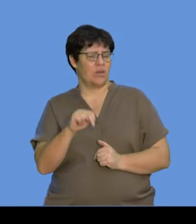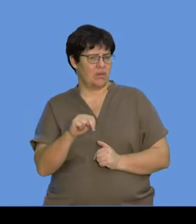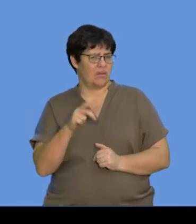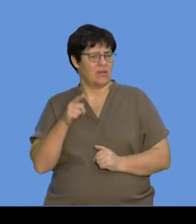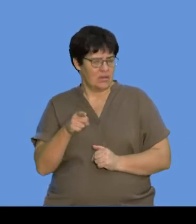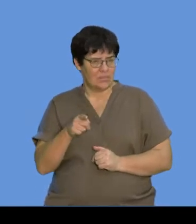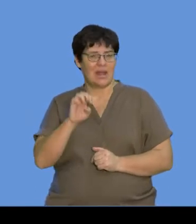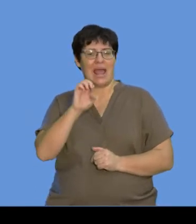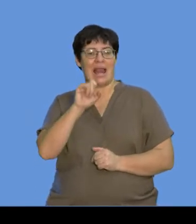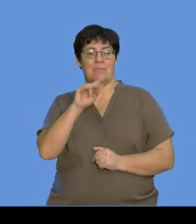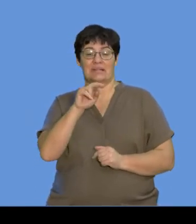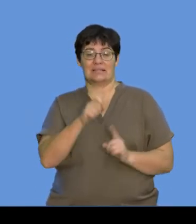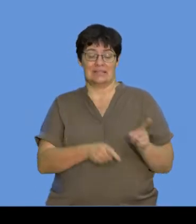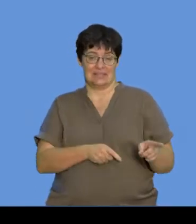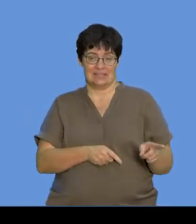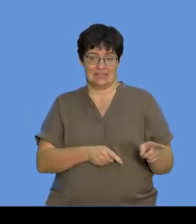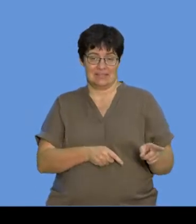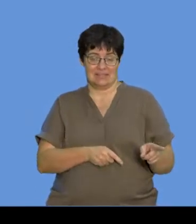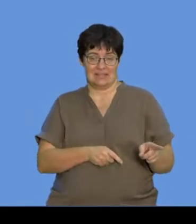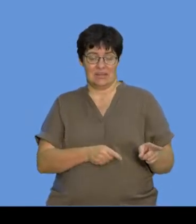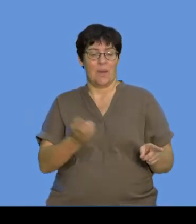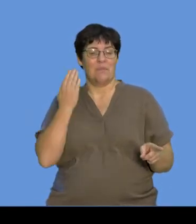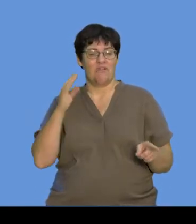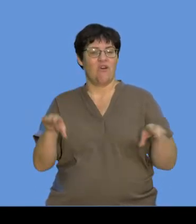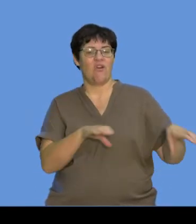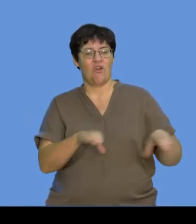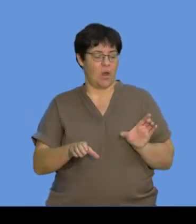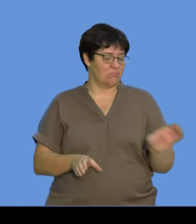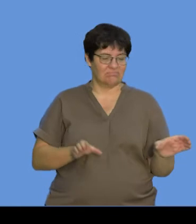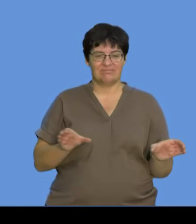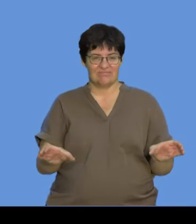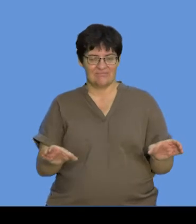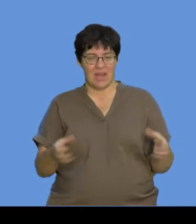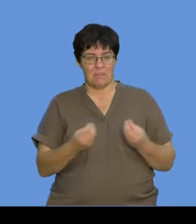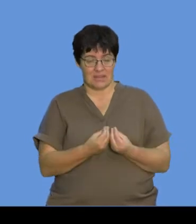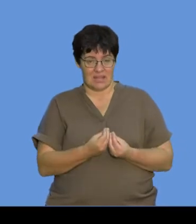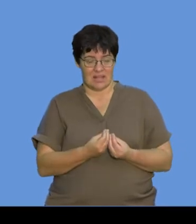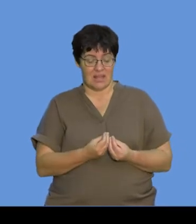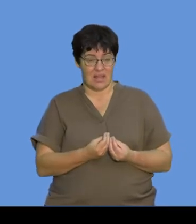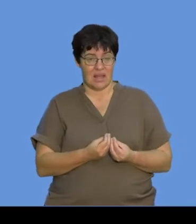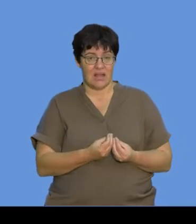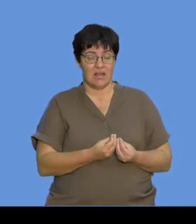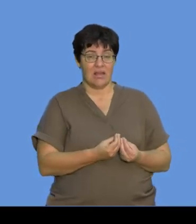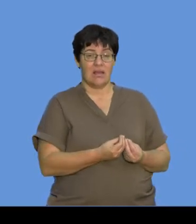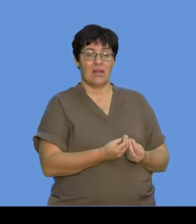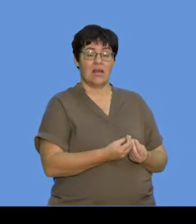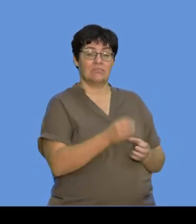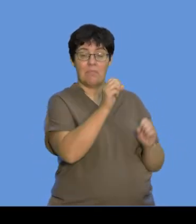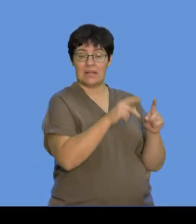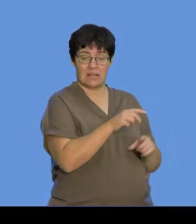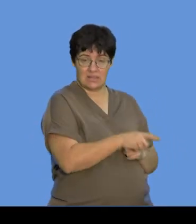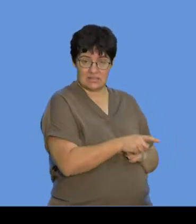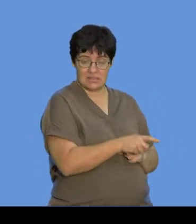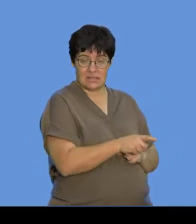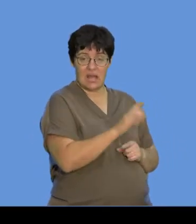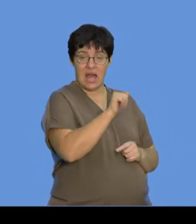Because carbon is an element. Remember our exercise on classification of matter. If the particles that make up